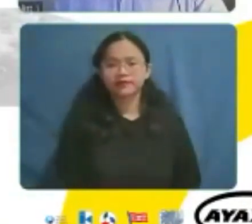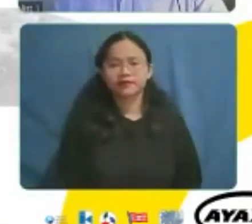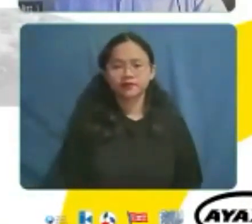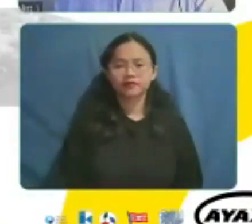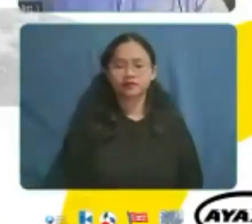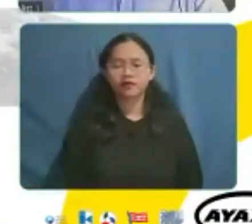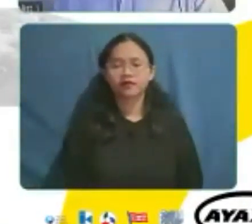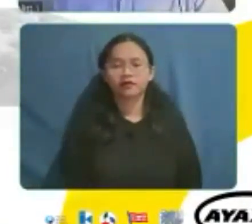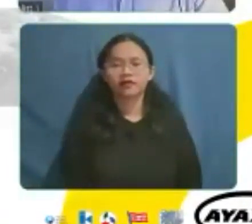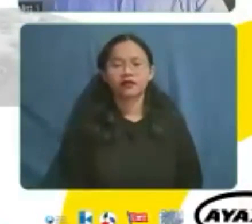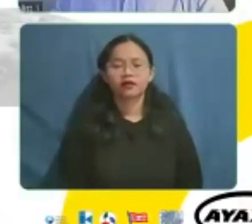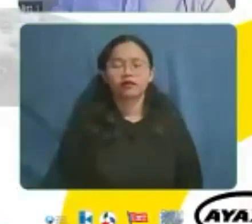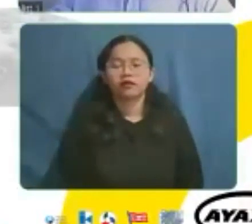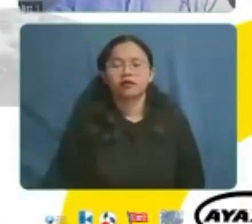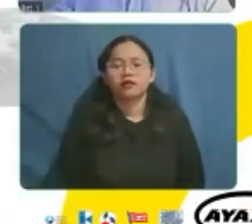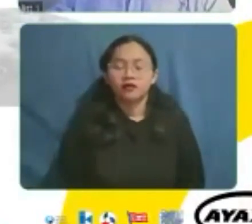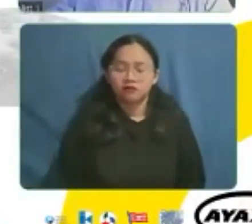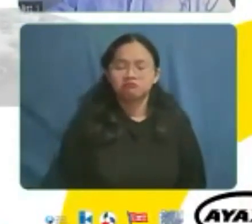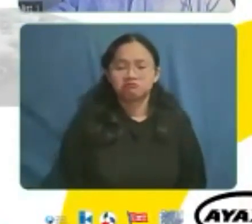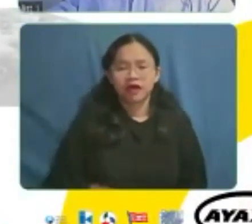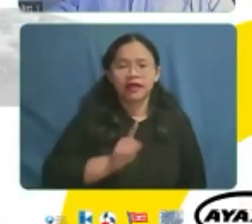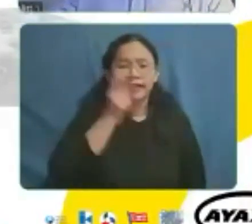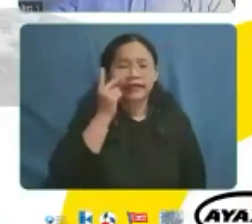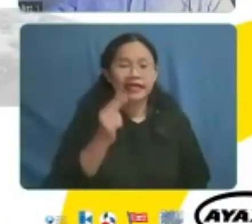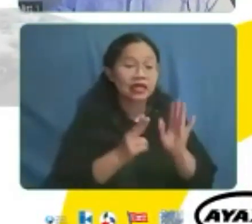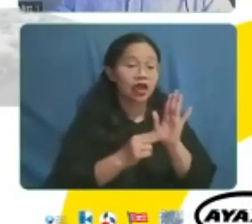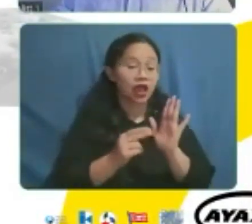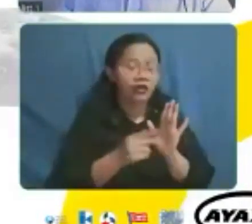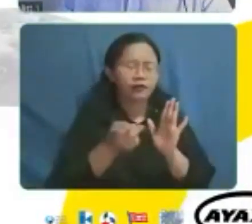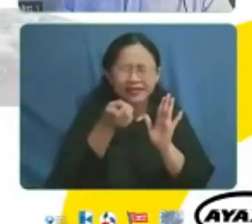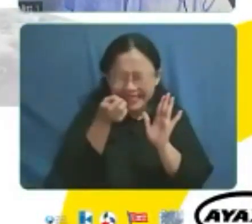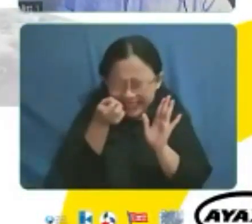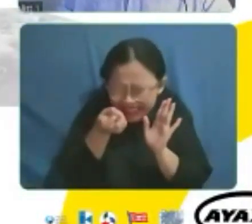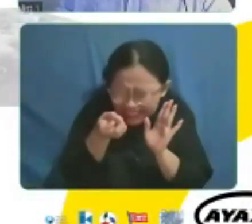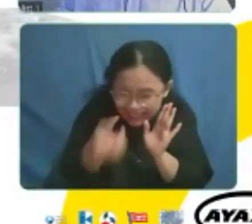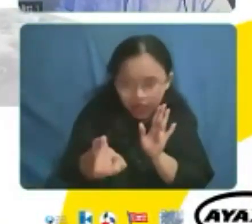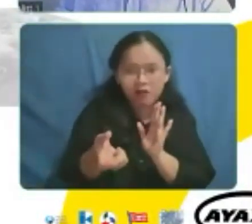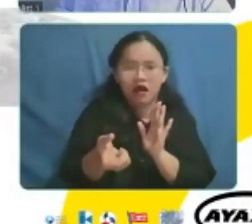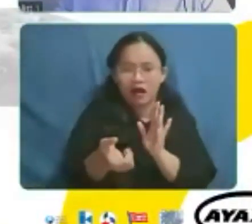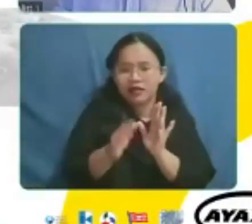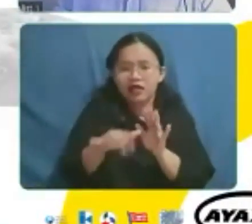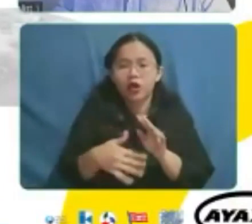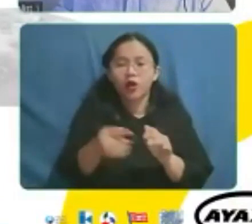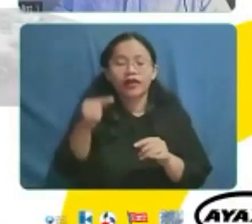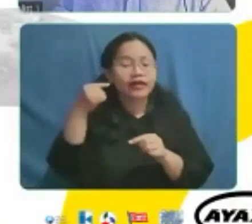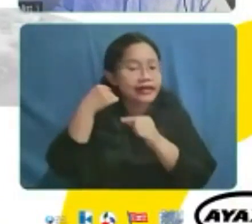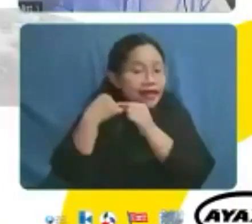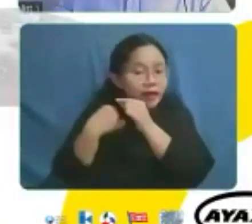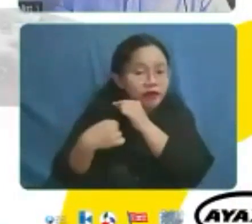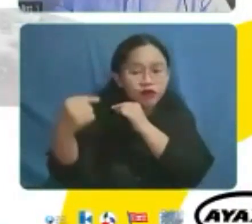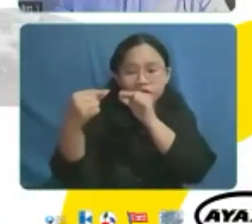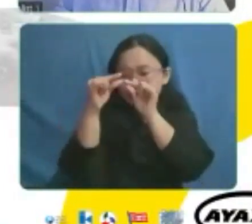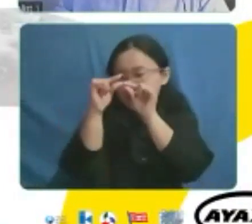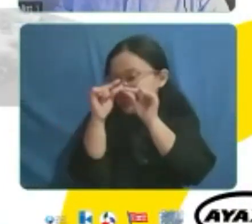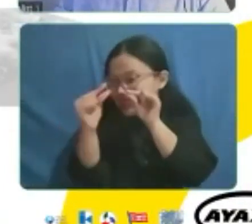hair. Next, please. And the size of the particle is important. So we have fine